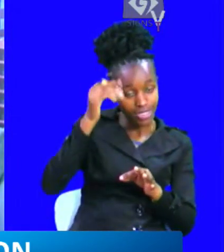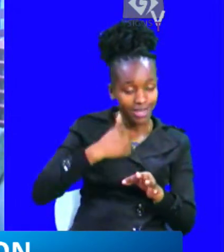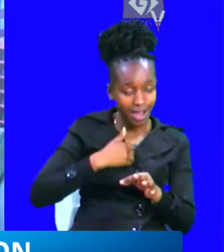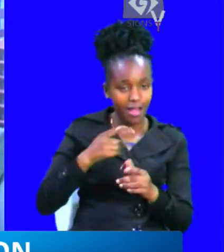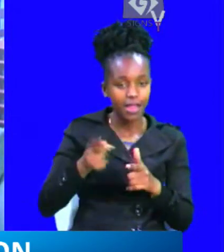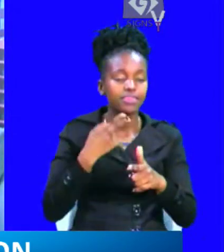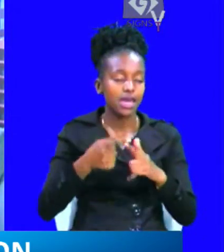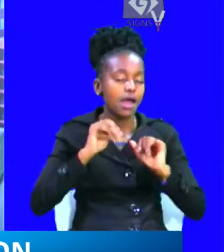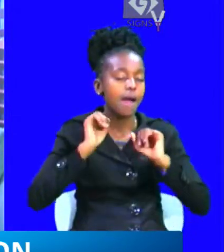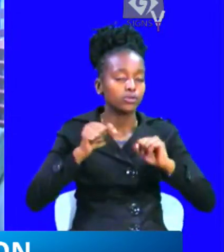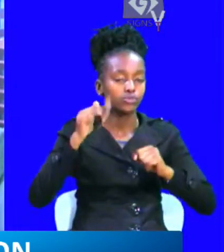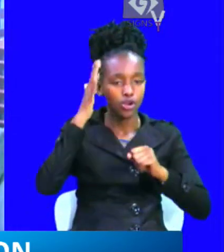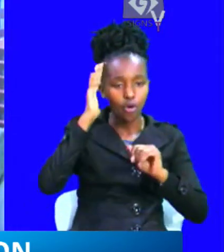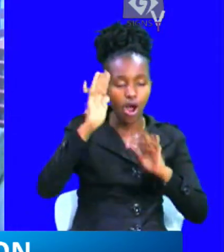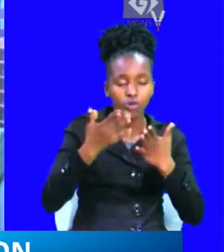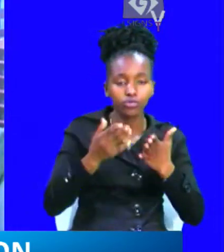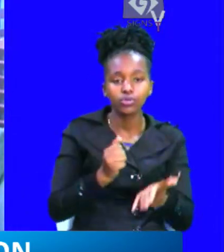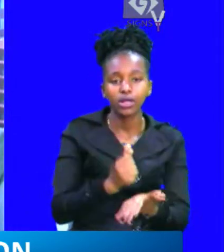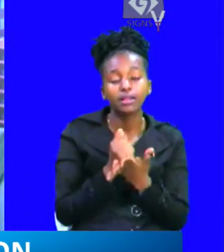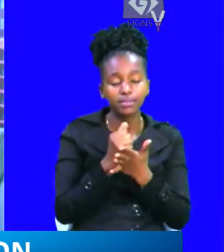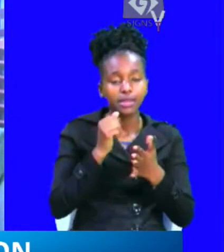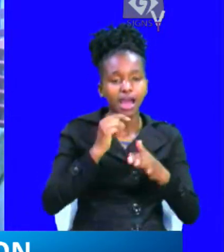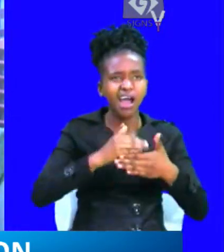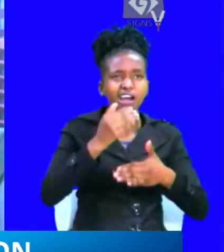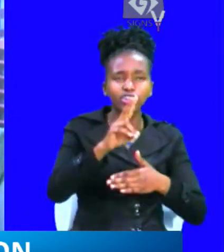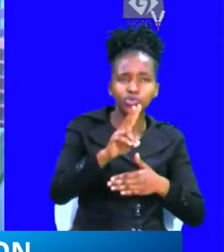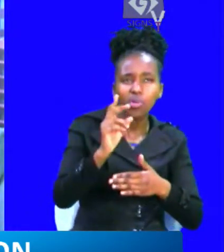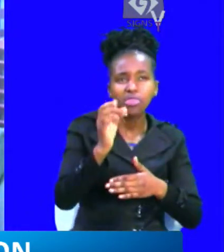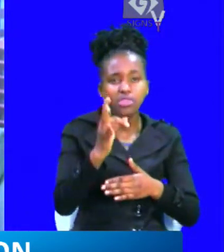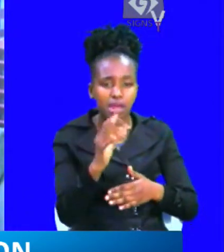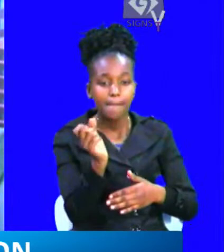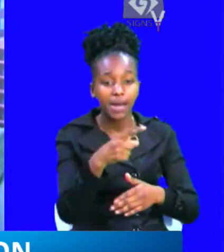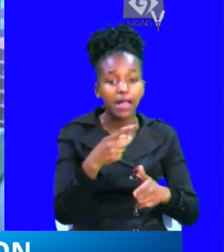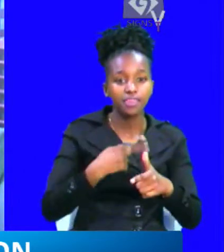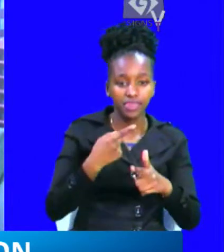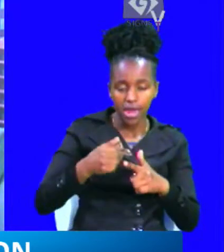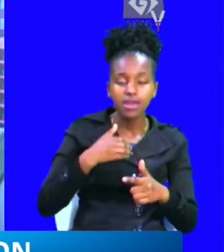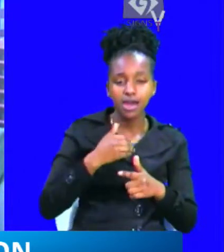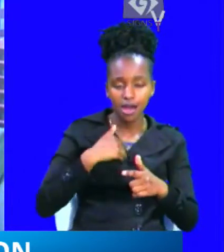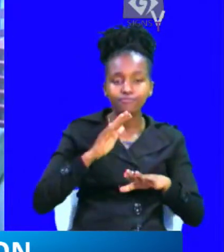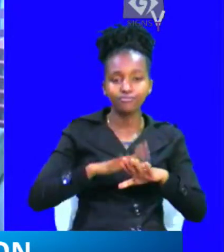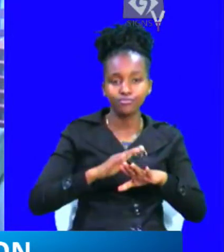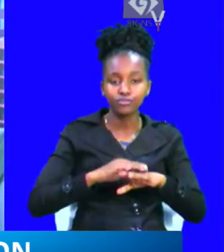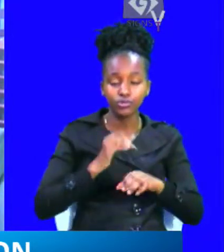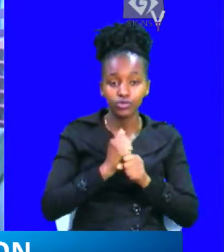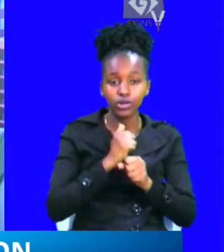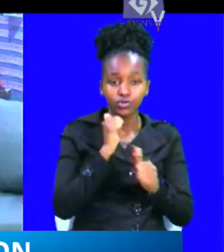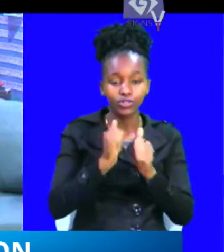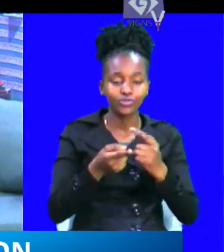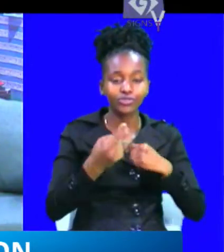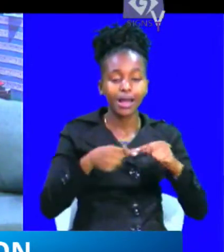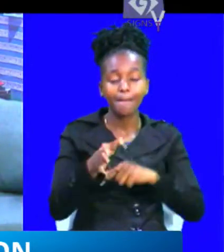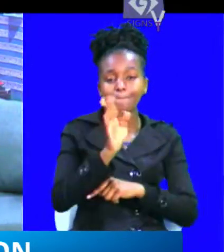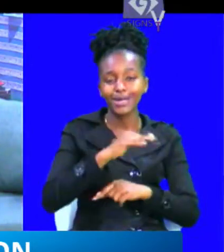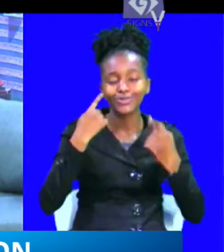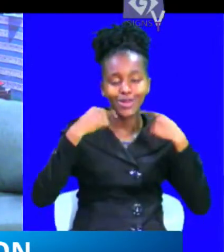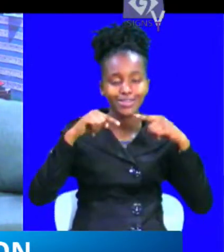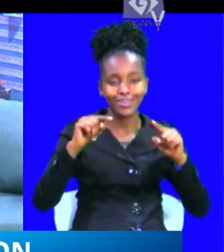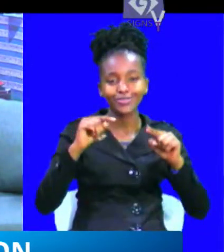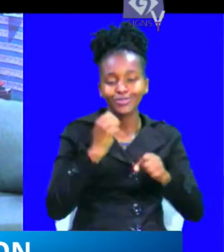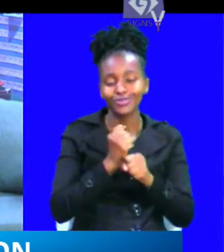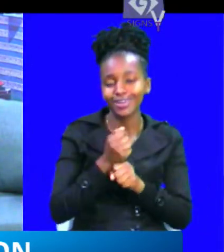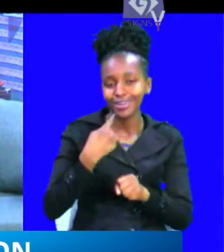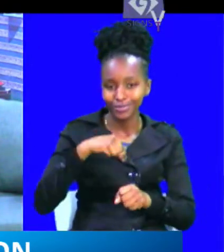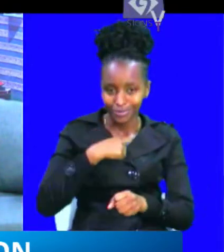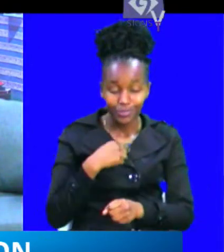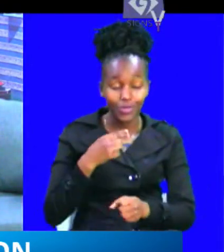within 2-3 months, we'll have something very comprehensive for them. Yeah. Yes. And we'll be back here Yes. to announce it. All right. Yes. We'll be glad to